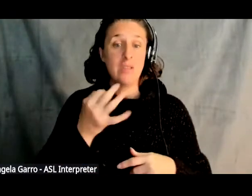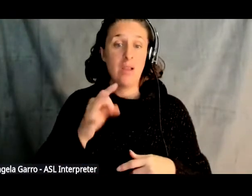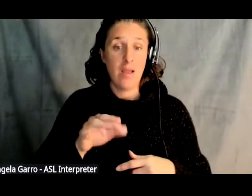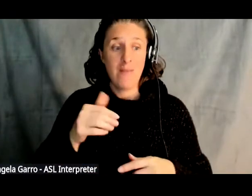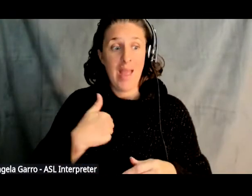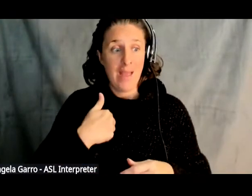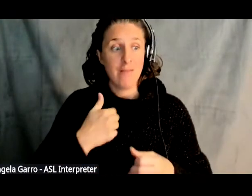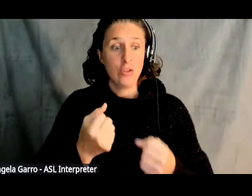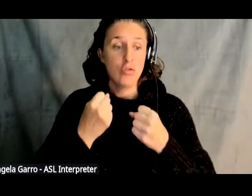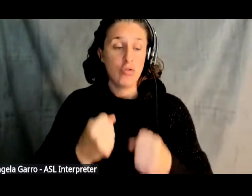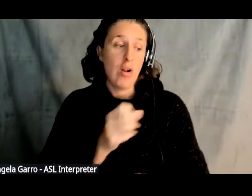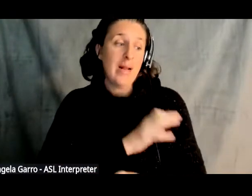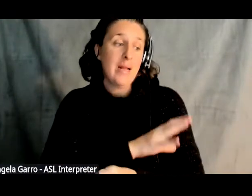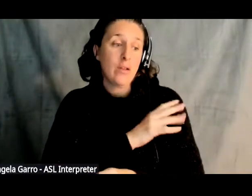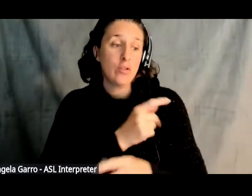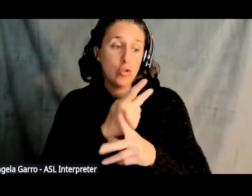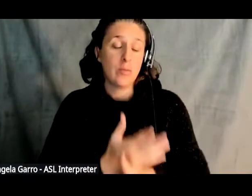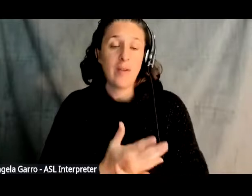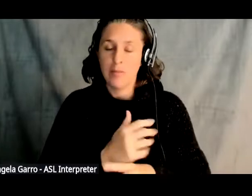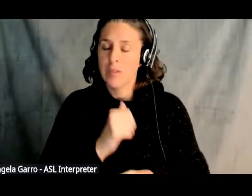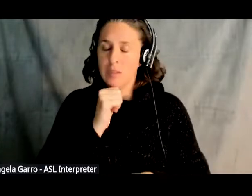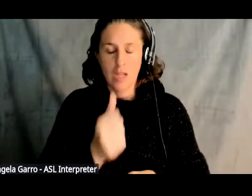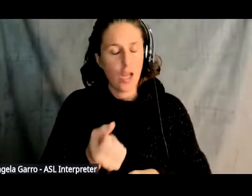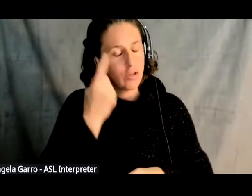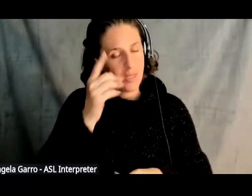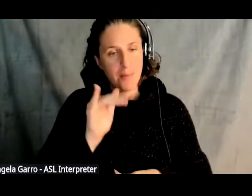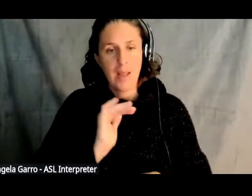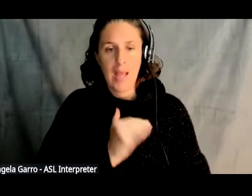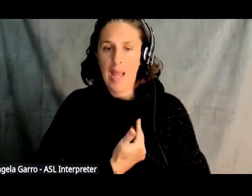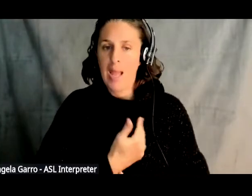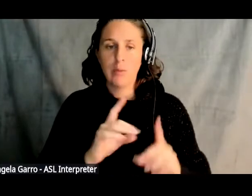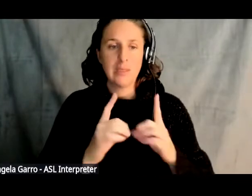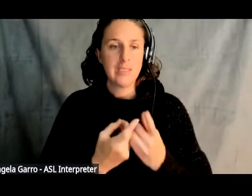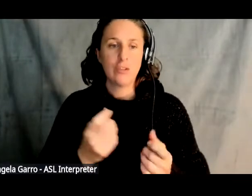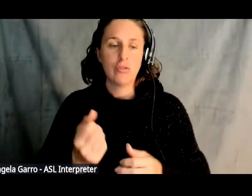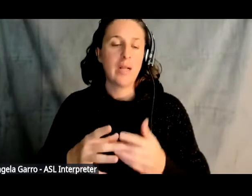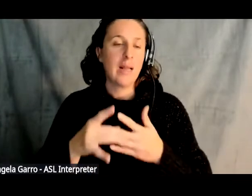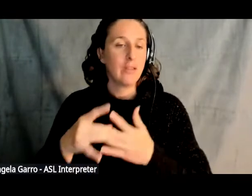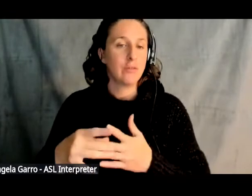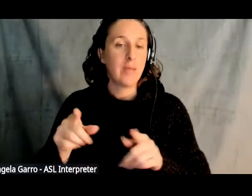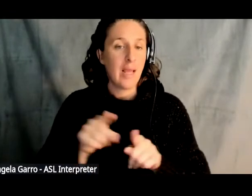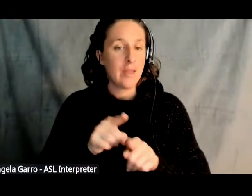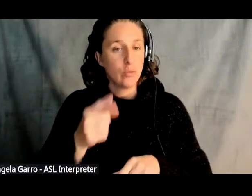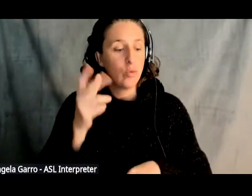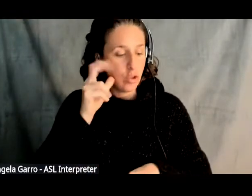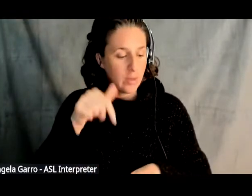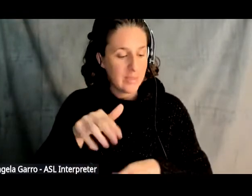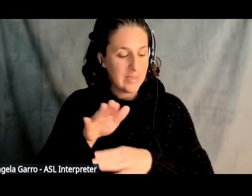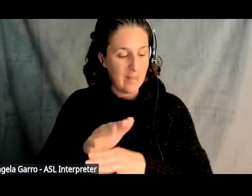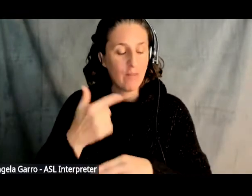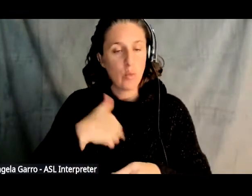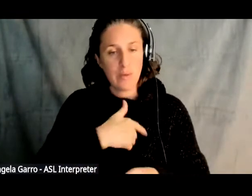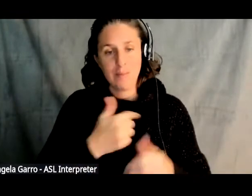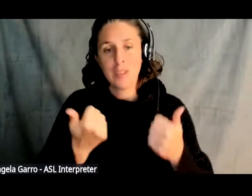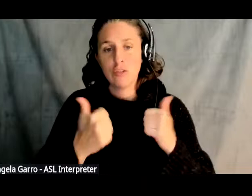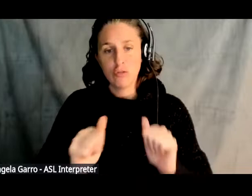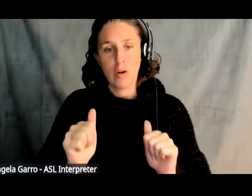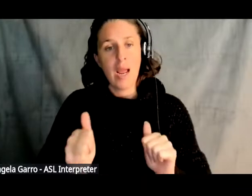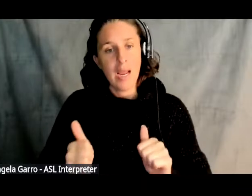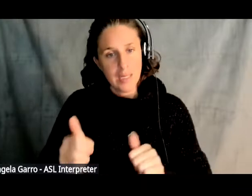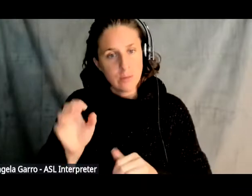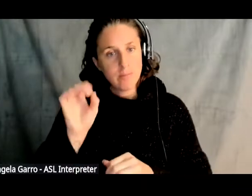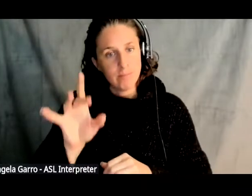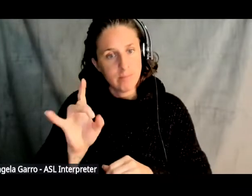clinical supervisor is not being understood by our district leadership. As you've heard this evening, we have been trying to raise these